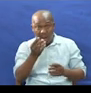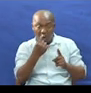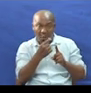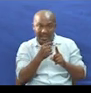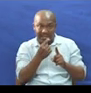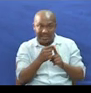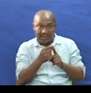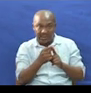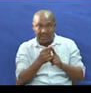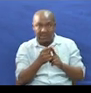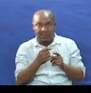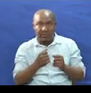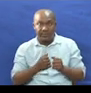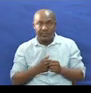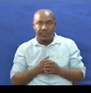words